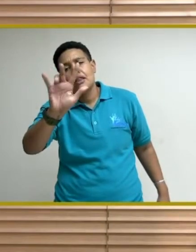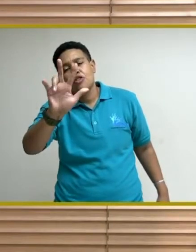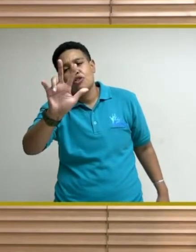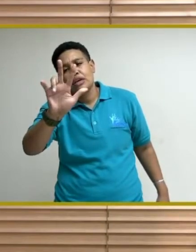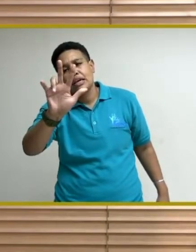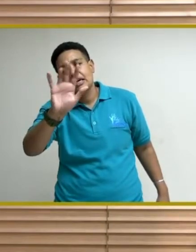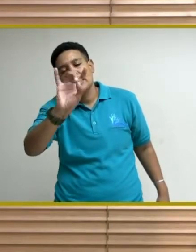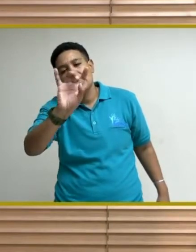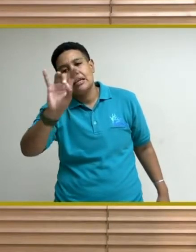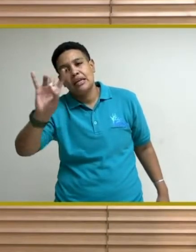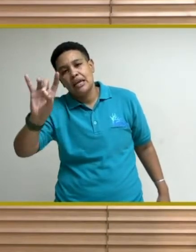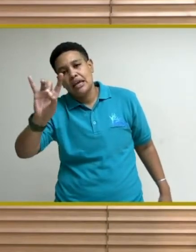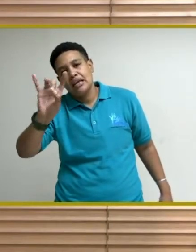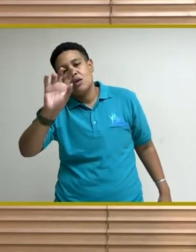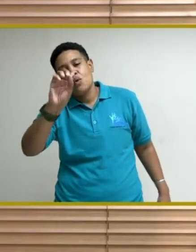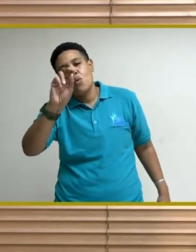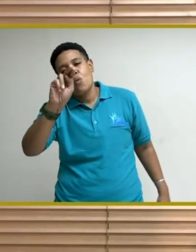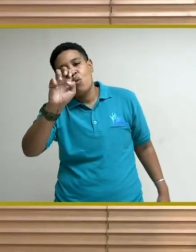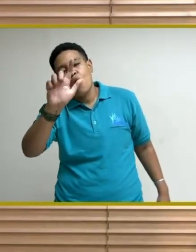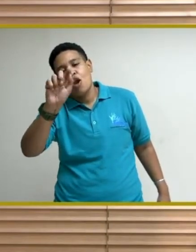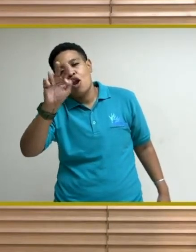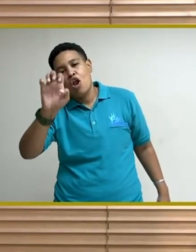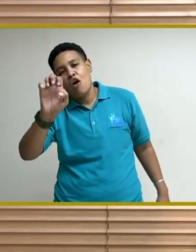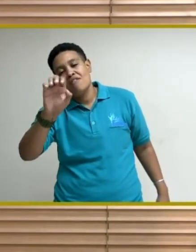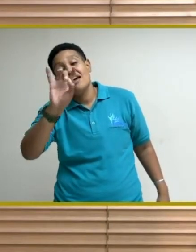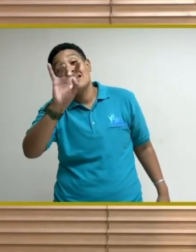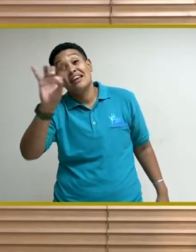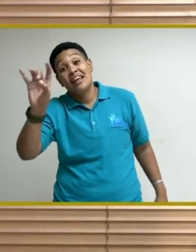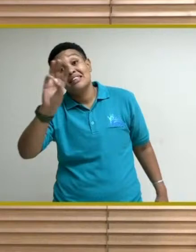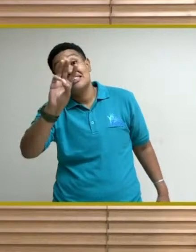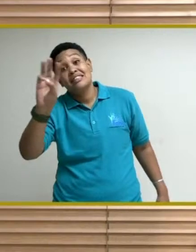888-663-5683. That's 8881-LOVE, which is